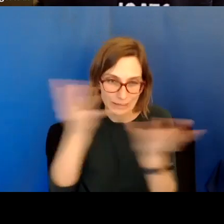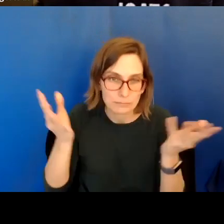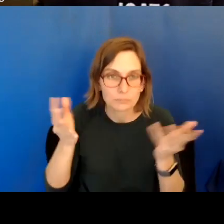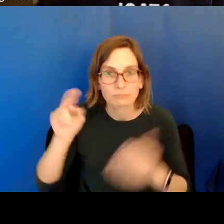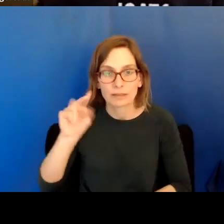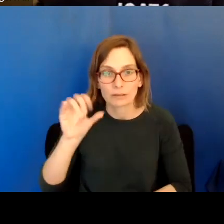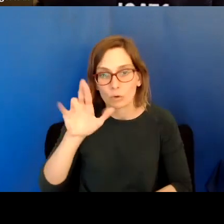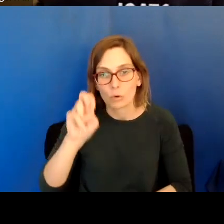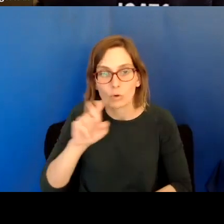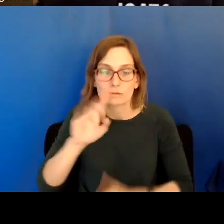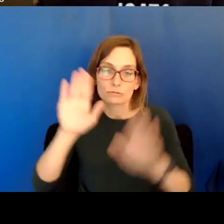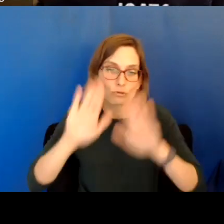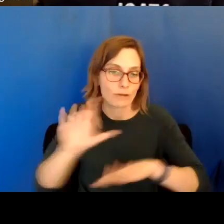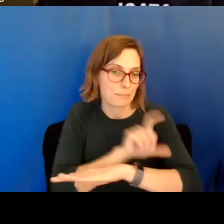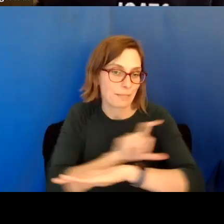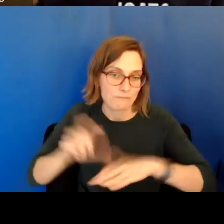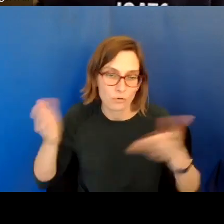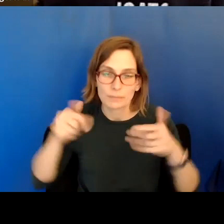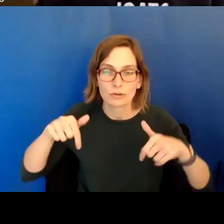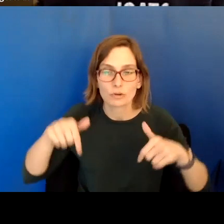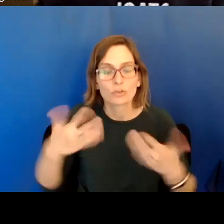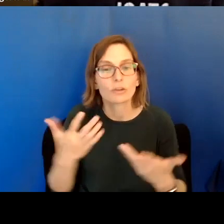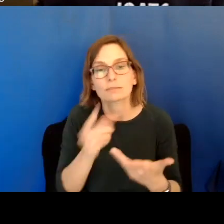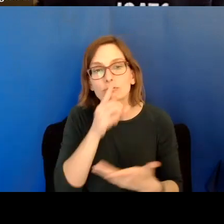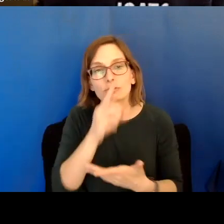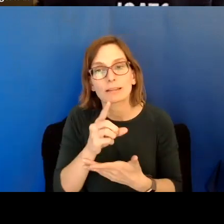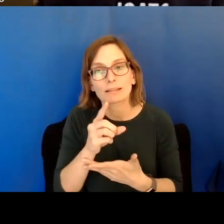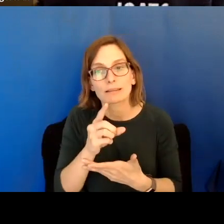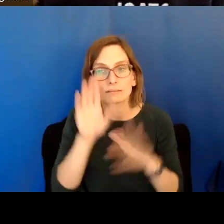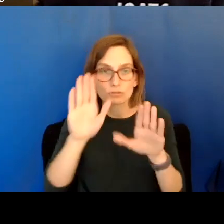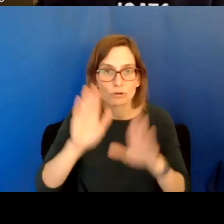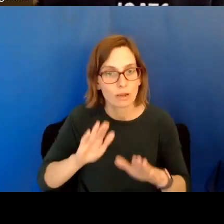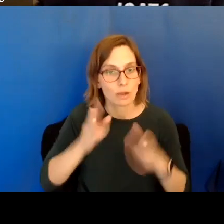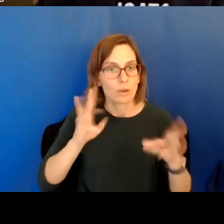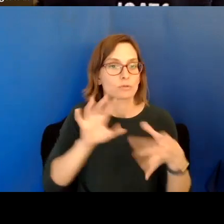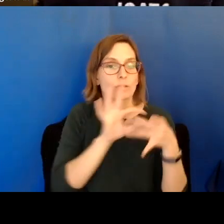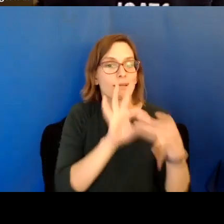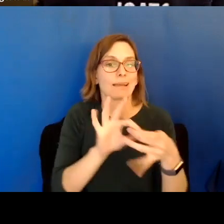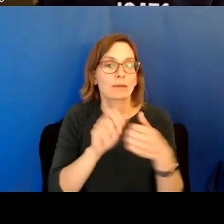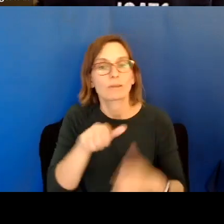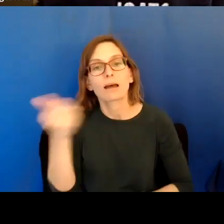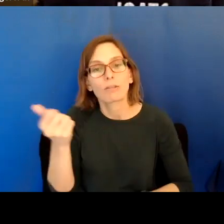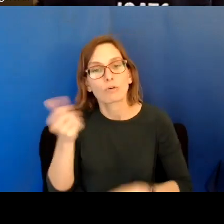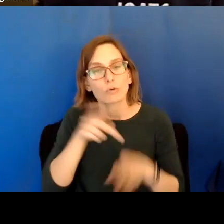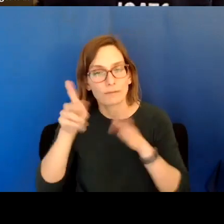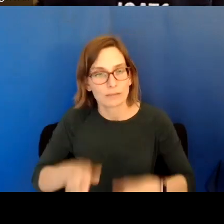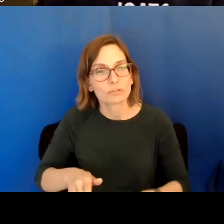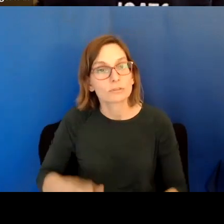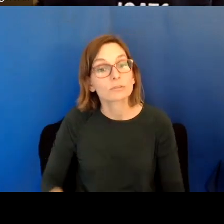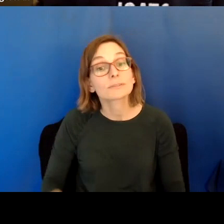is a great platform for you, and it's a great platform to connect with other professionals. I want to